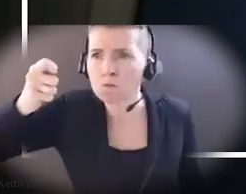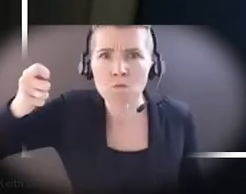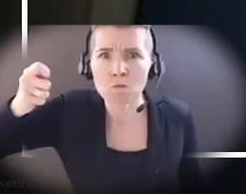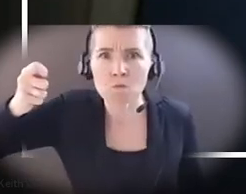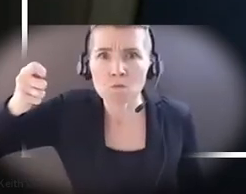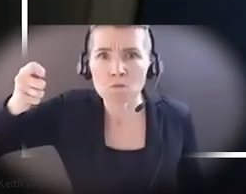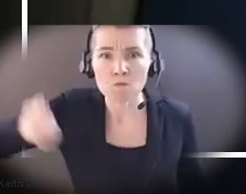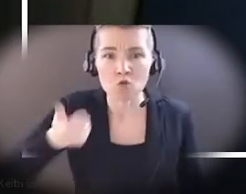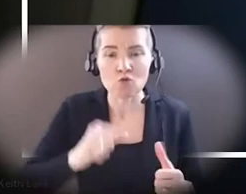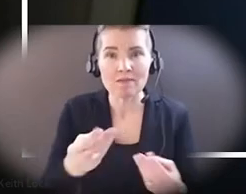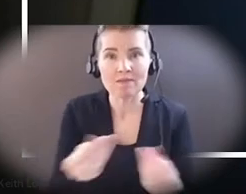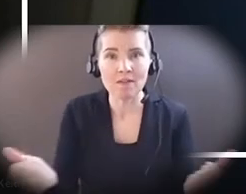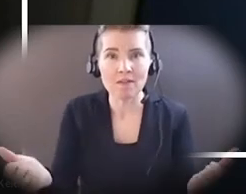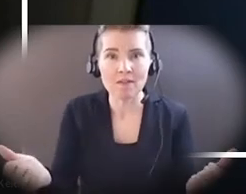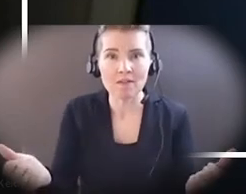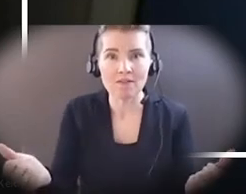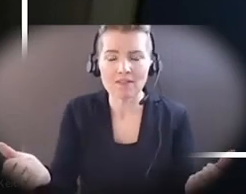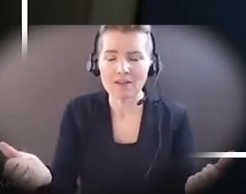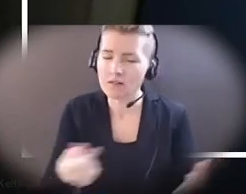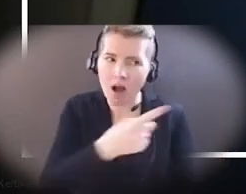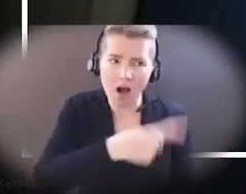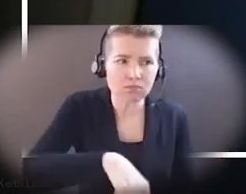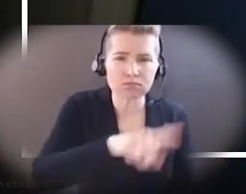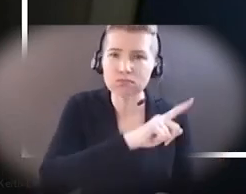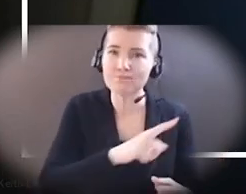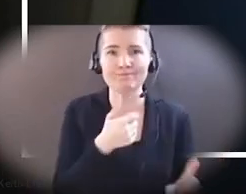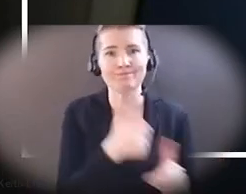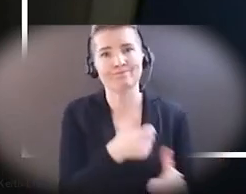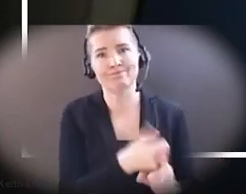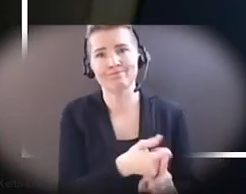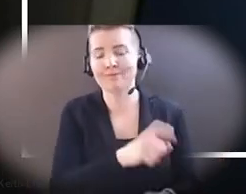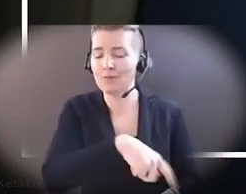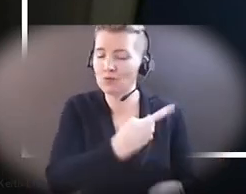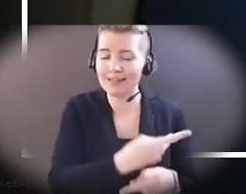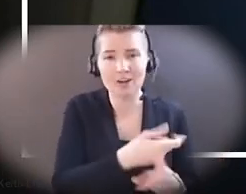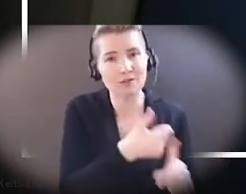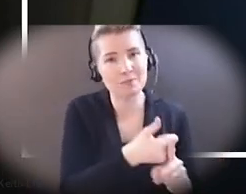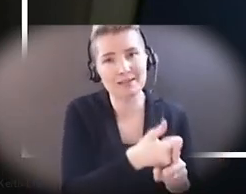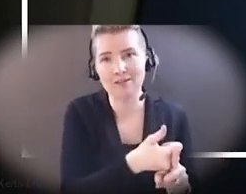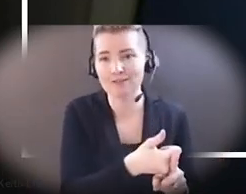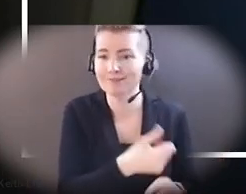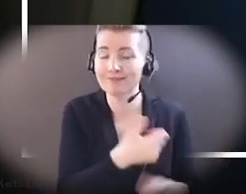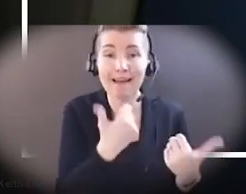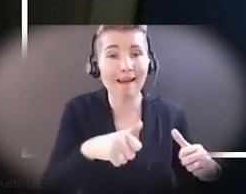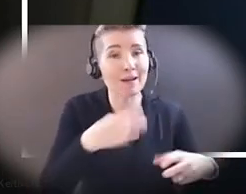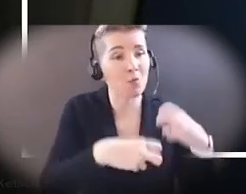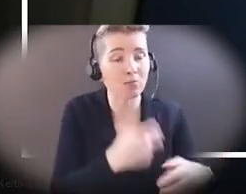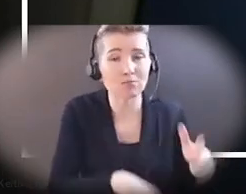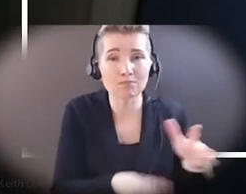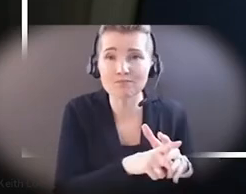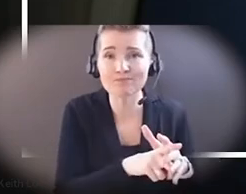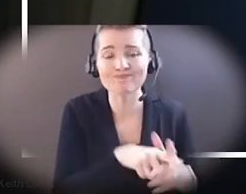it was very independent. Like, they solved their own problems, and